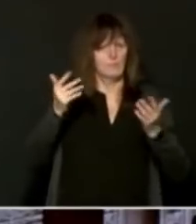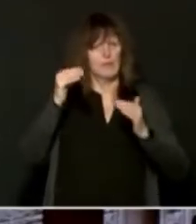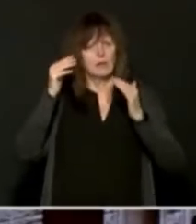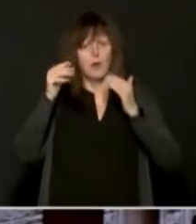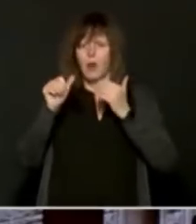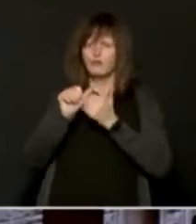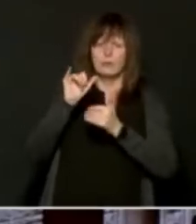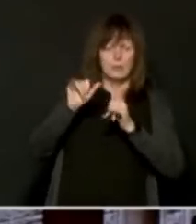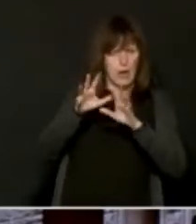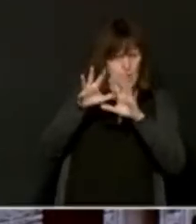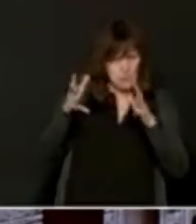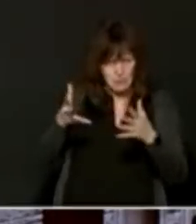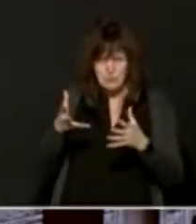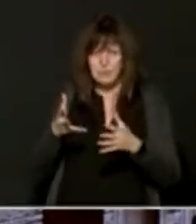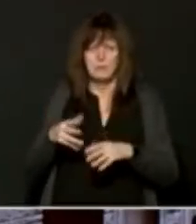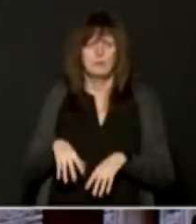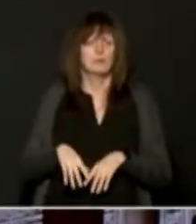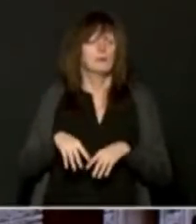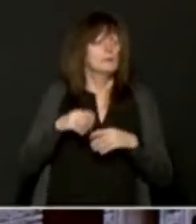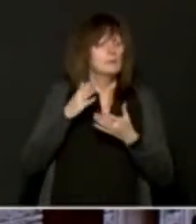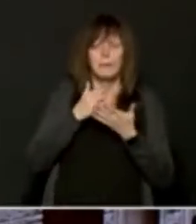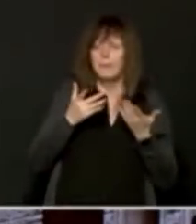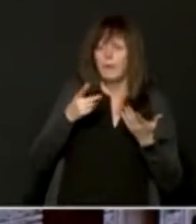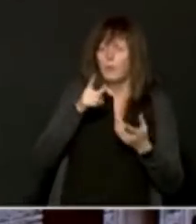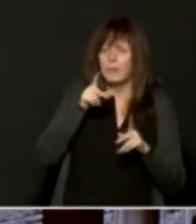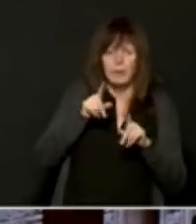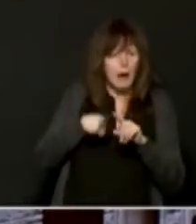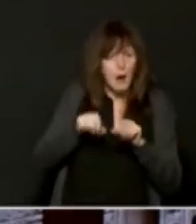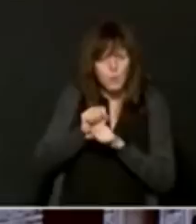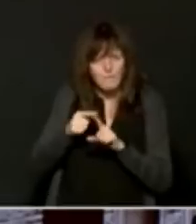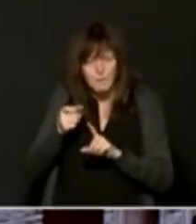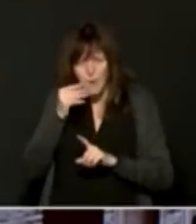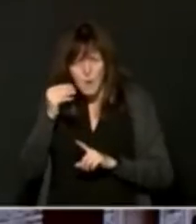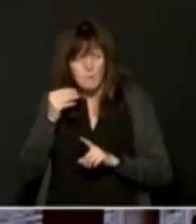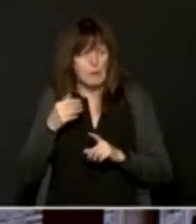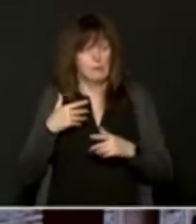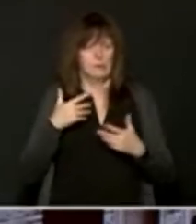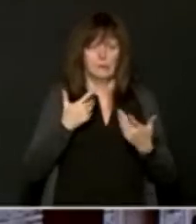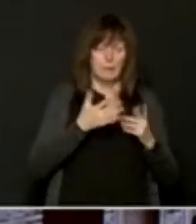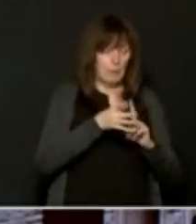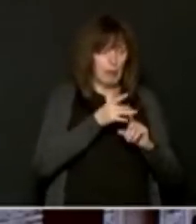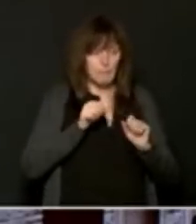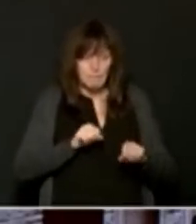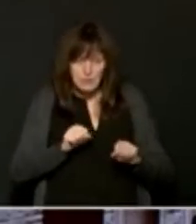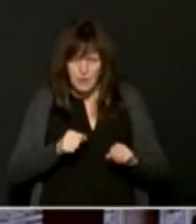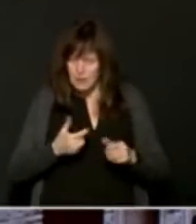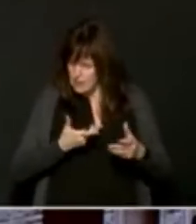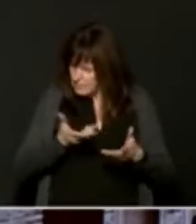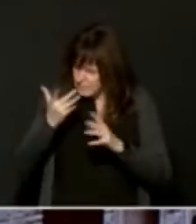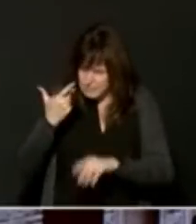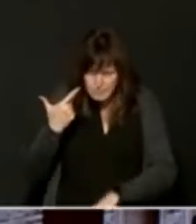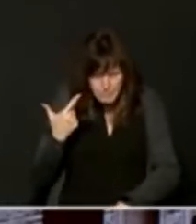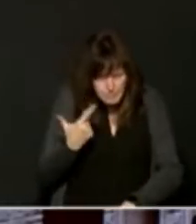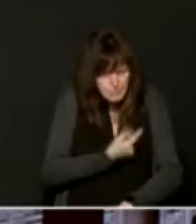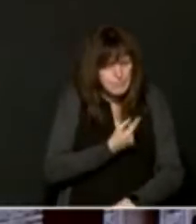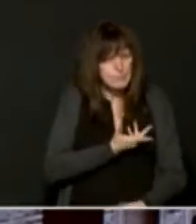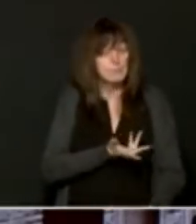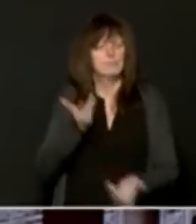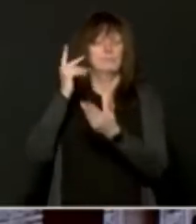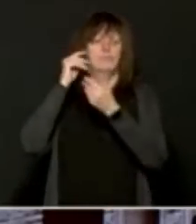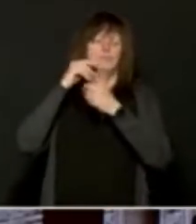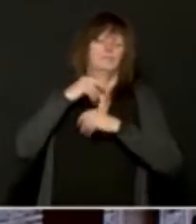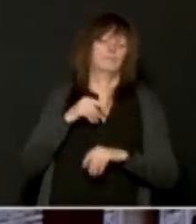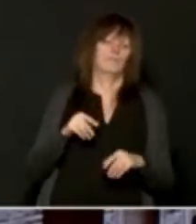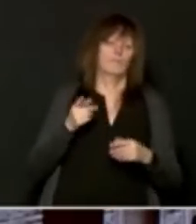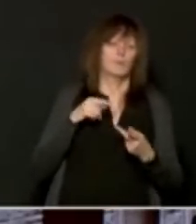home, who are placed into an exposure risk, and also lower age groups within those communities which are at greater